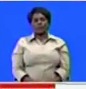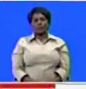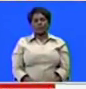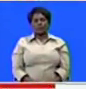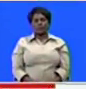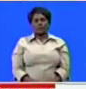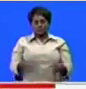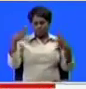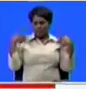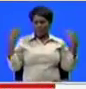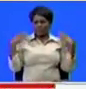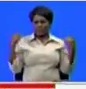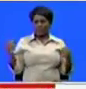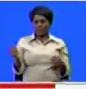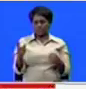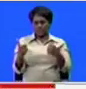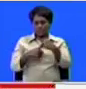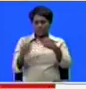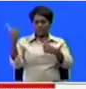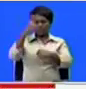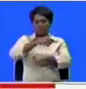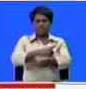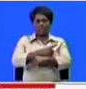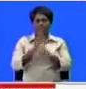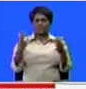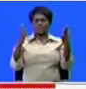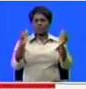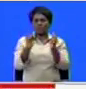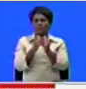siku sita katika ukumbi wa Hope Center ambayo inasherehekea